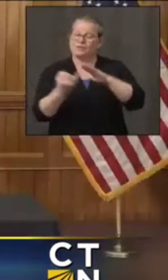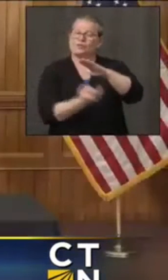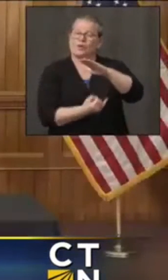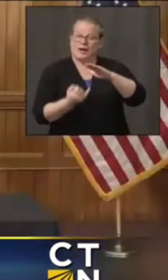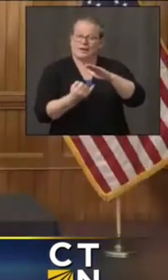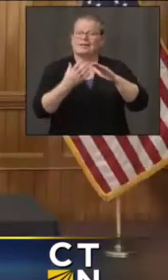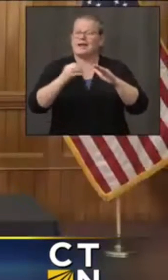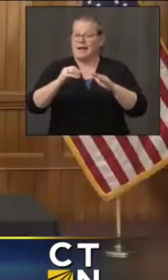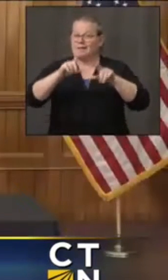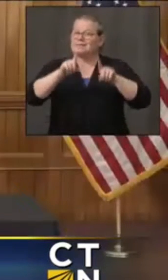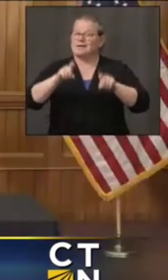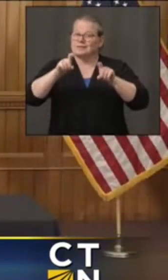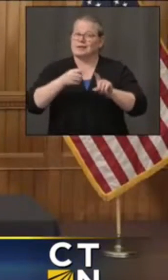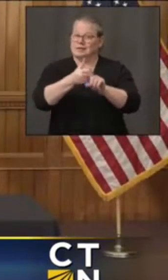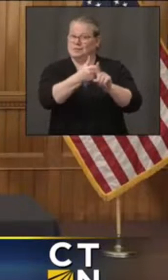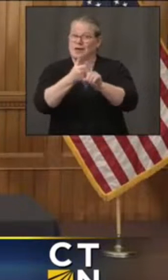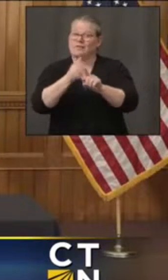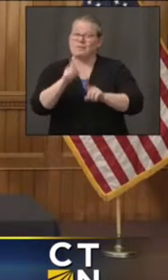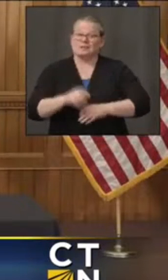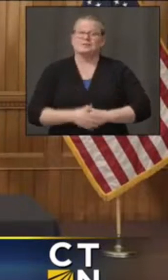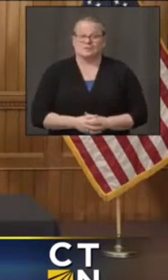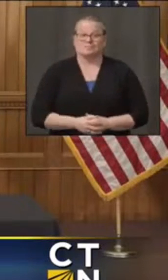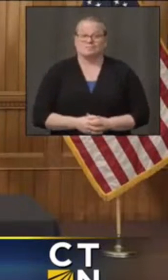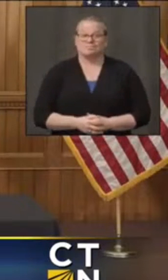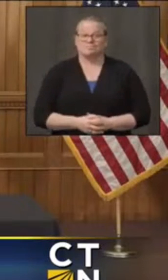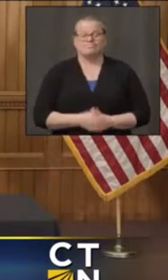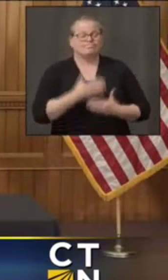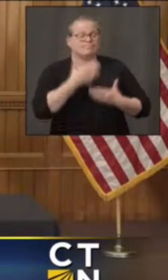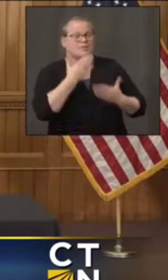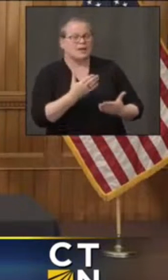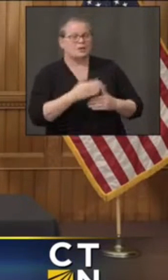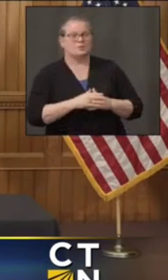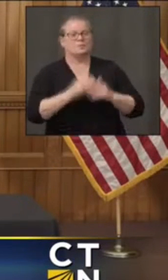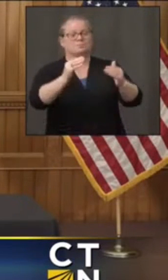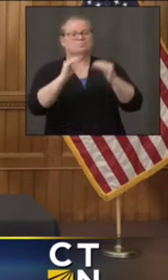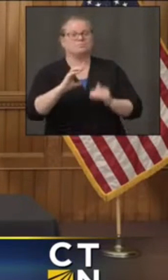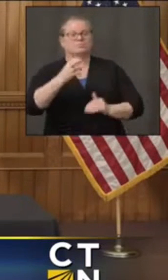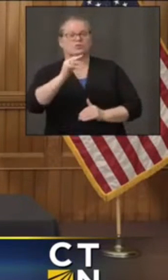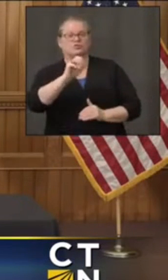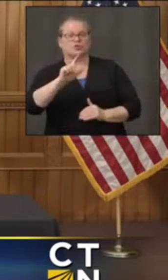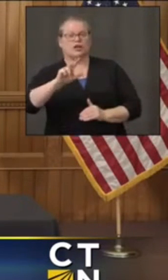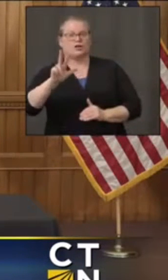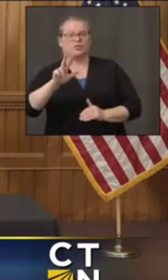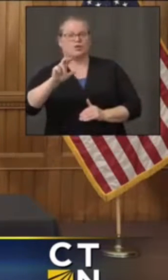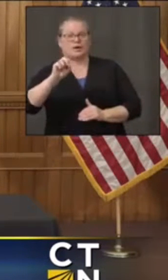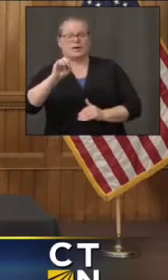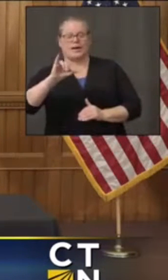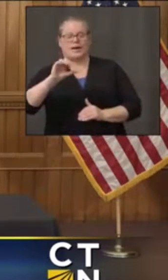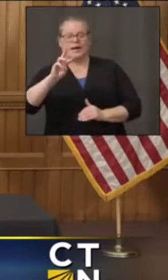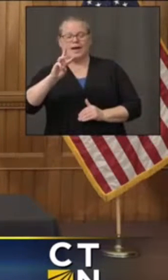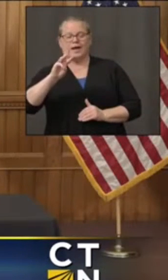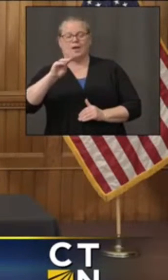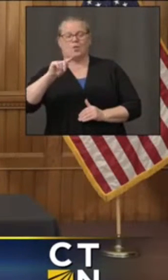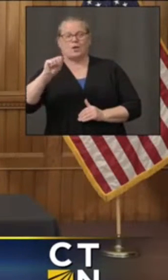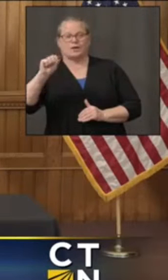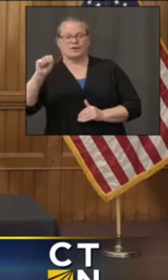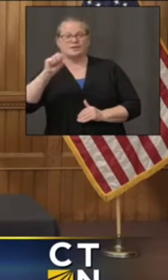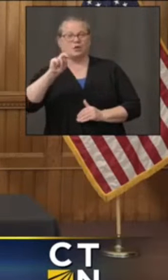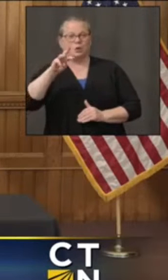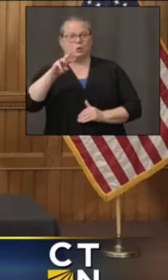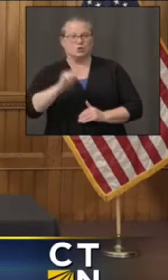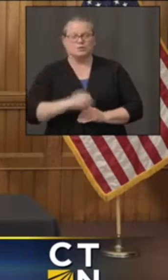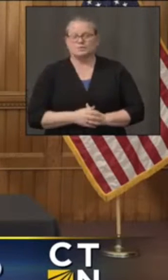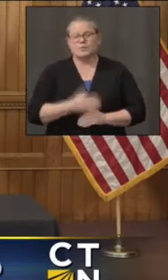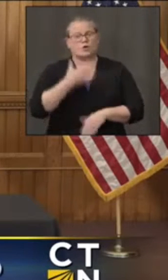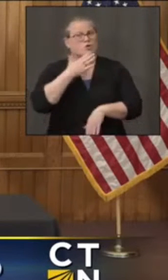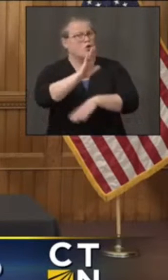Thank you. Channel 3 Eyewitness News. Good afternoon, everyone. When will this